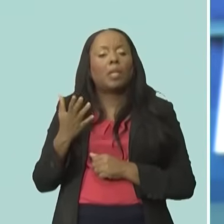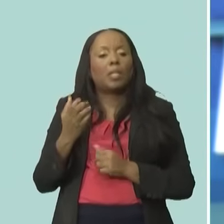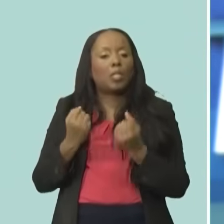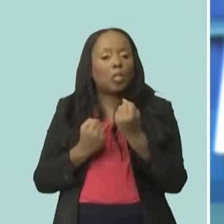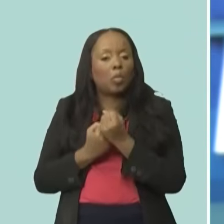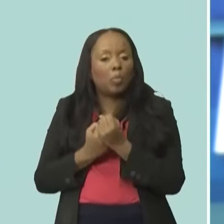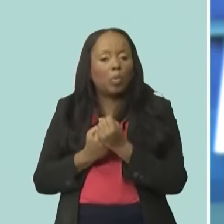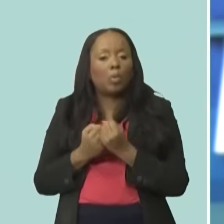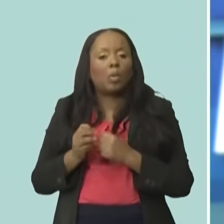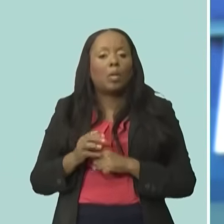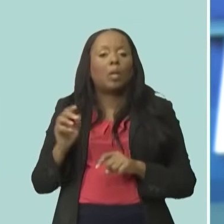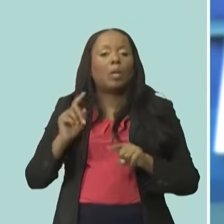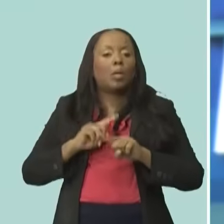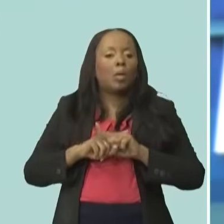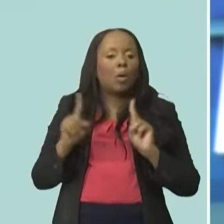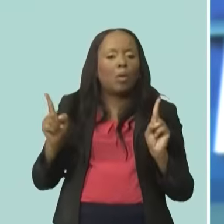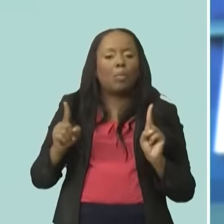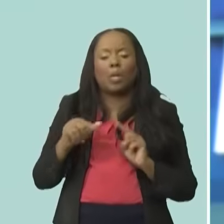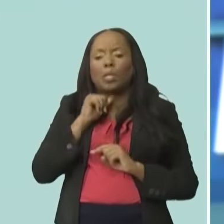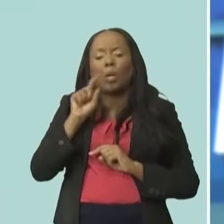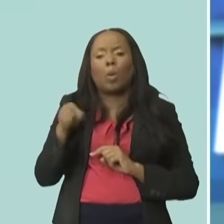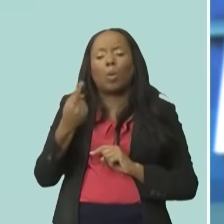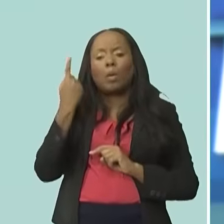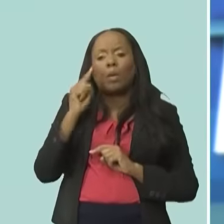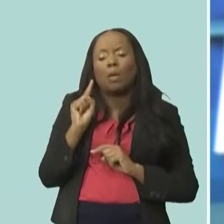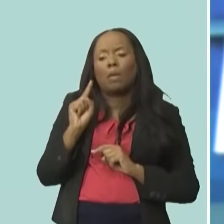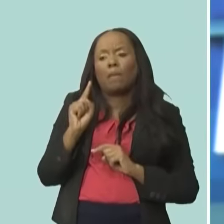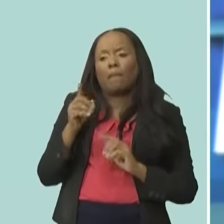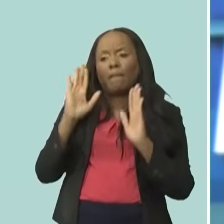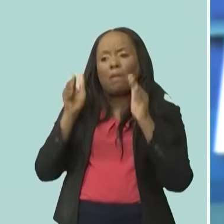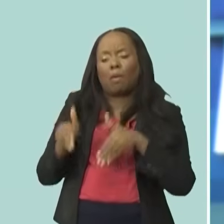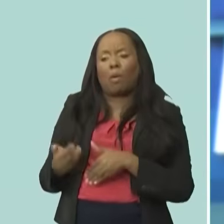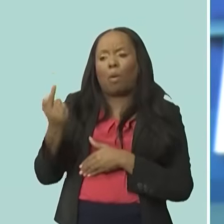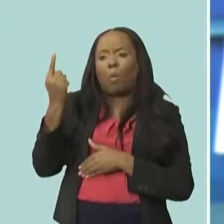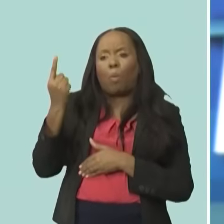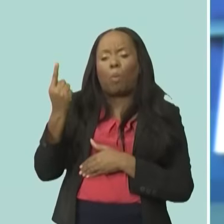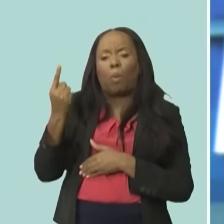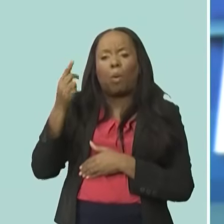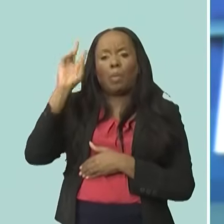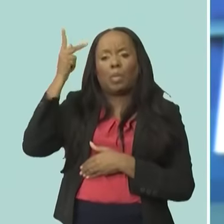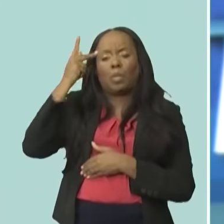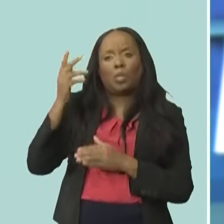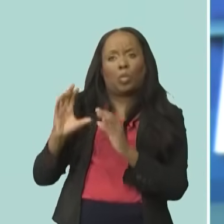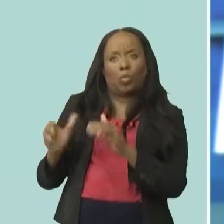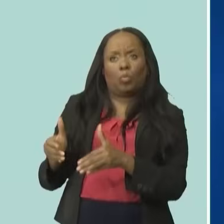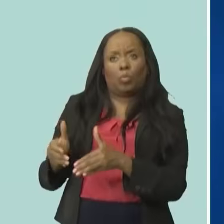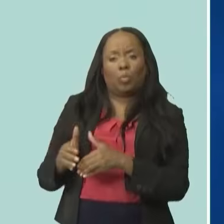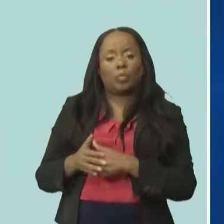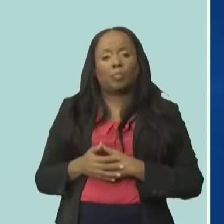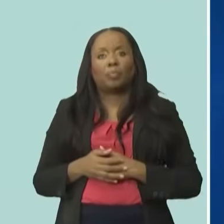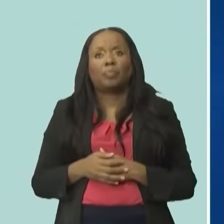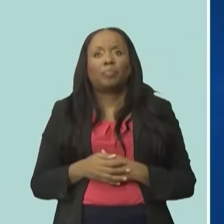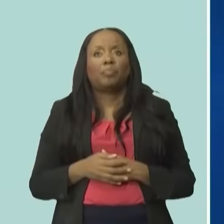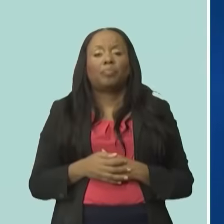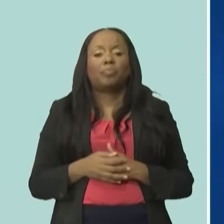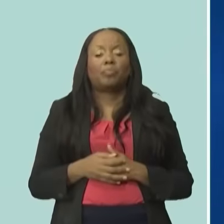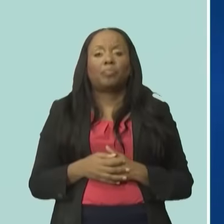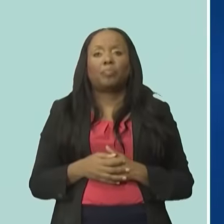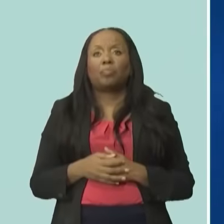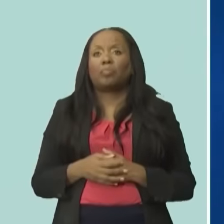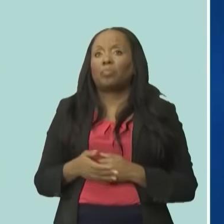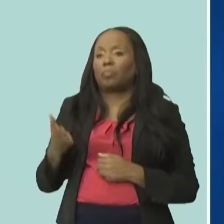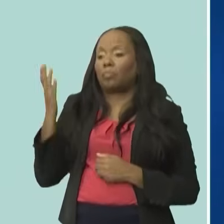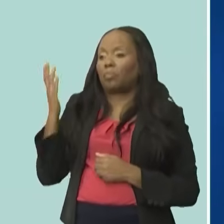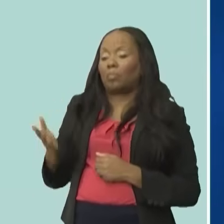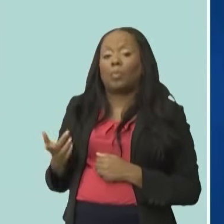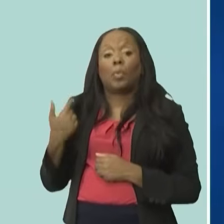measures, however, cannot be arbitrary or done by a political entity. We would suggest that in terms